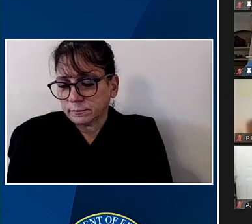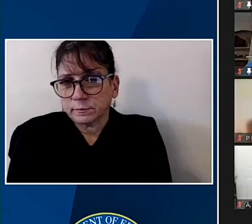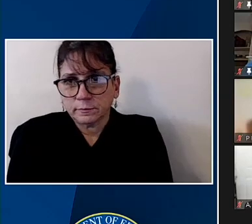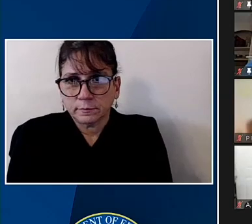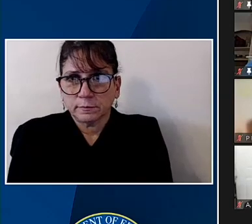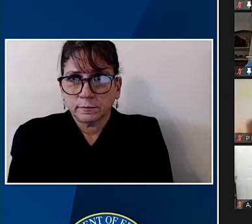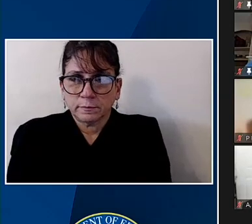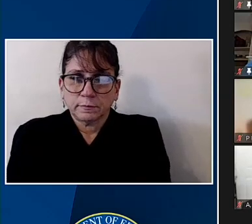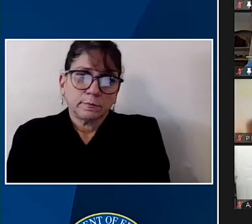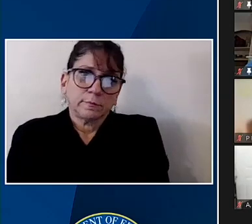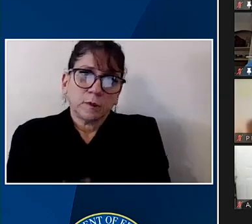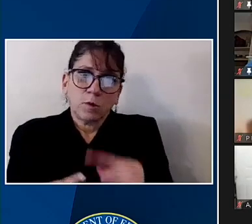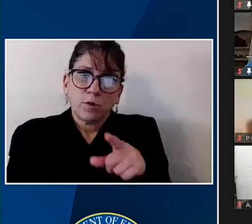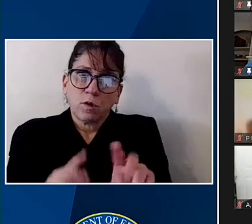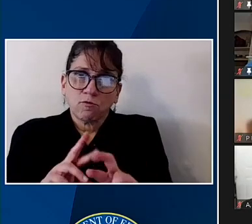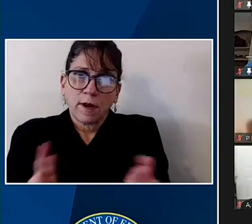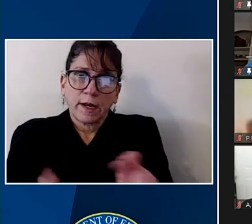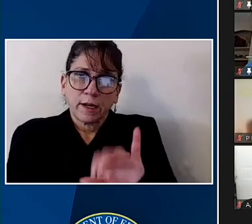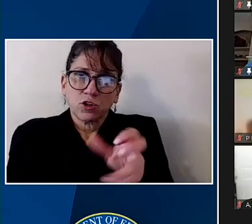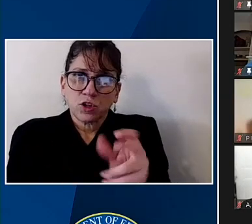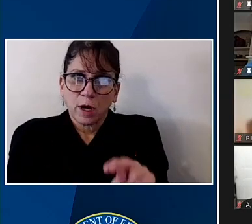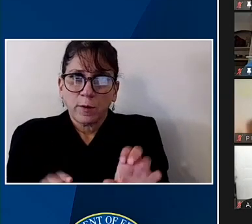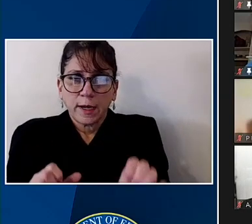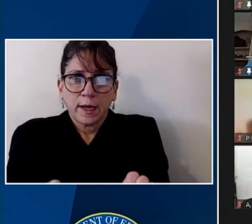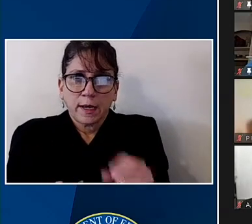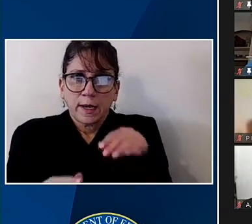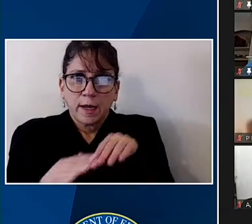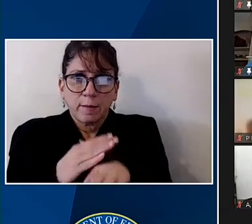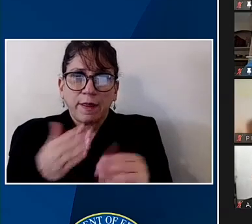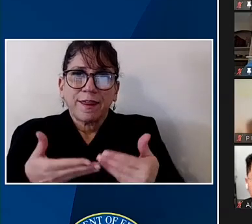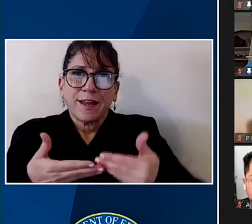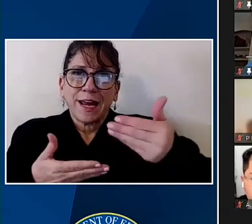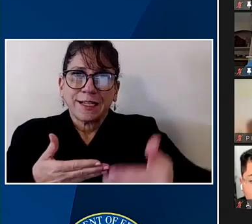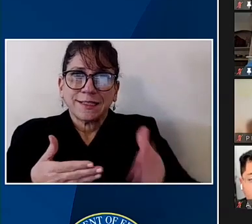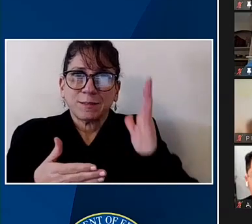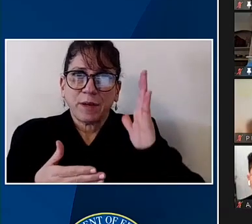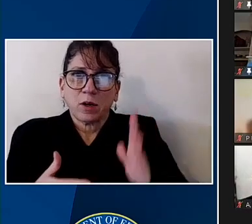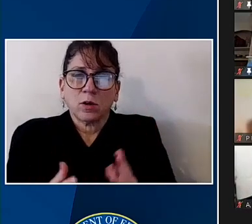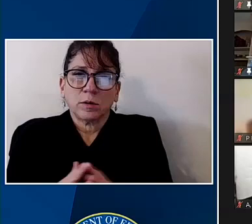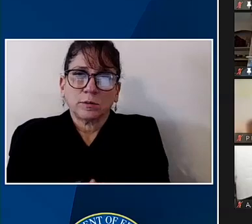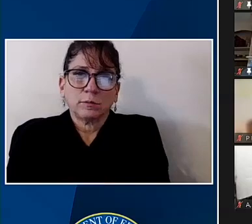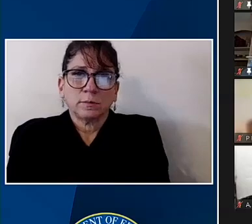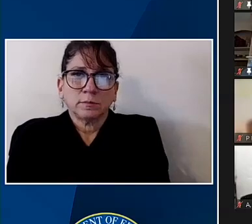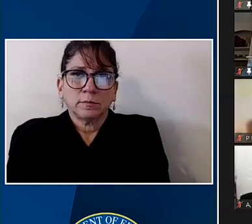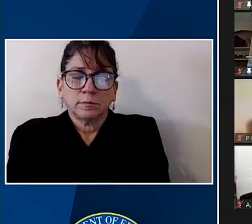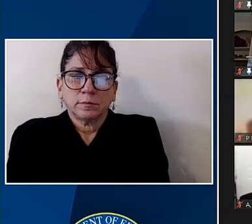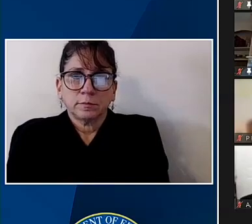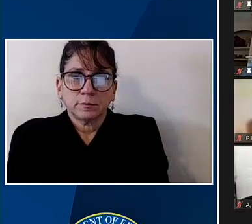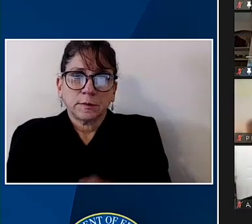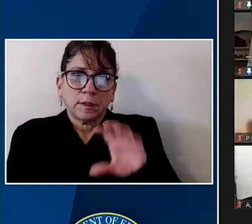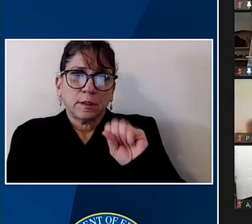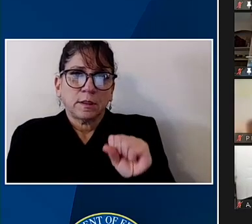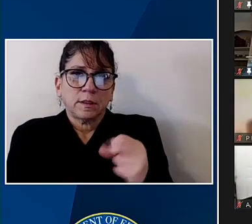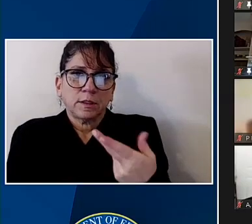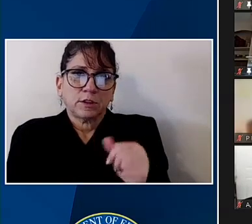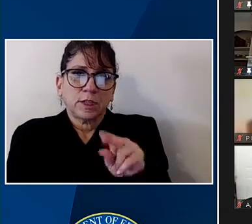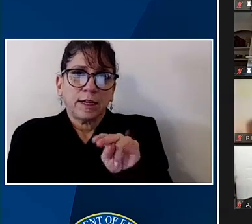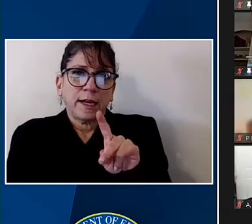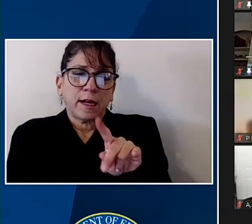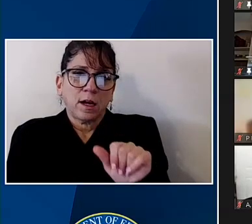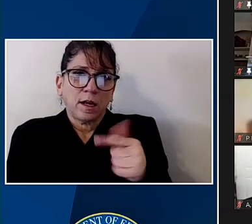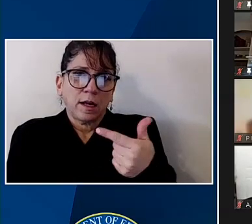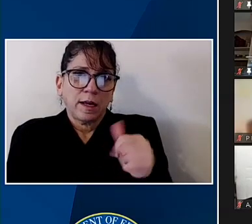Whenever you're ready, John, I think we're able to admit our next speaker. Yes, Brady. Next we have Shamika Galloway representing